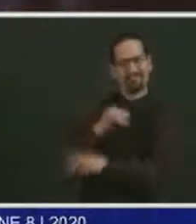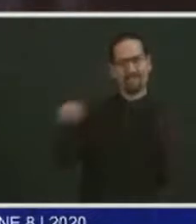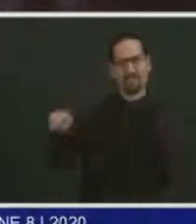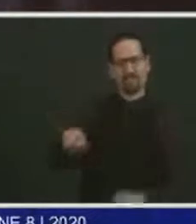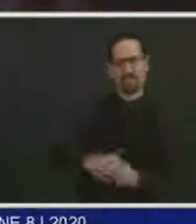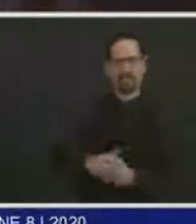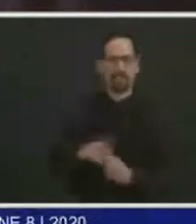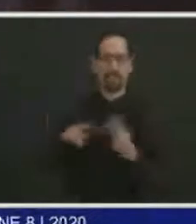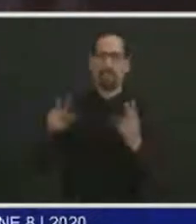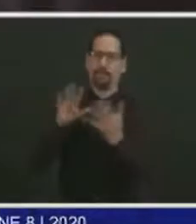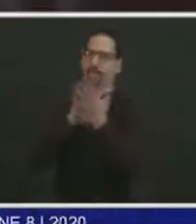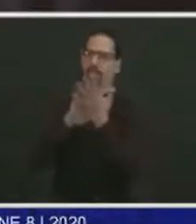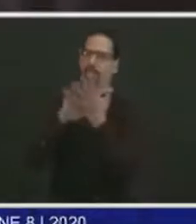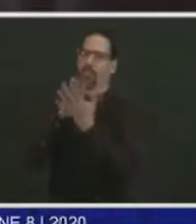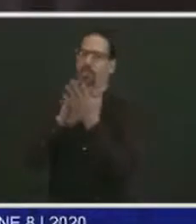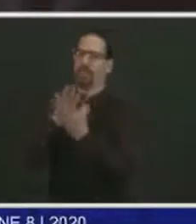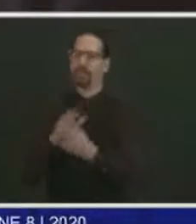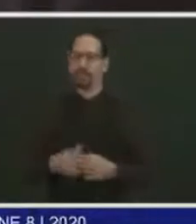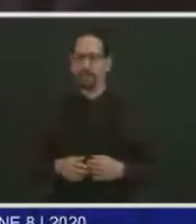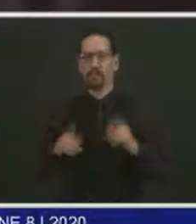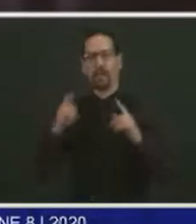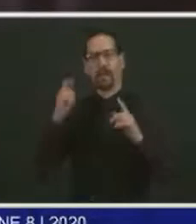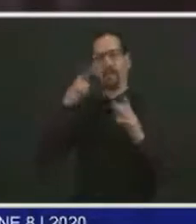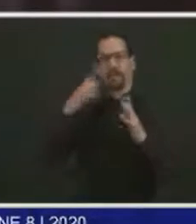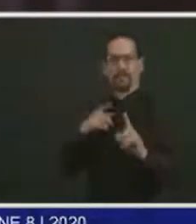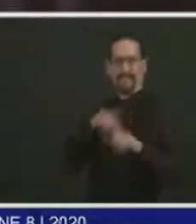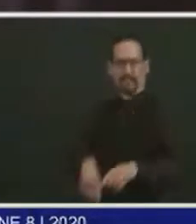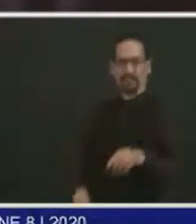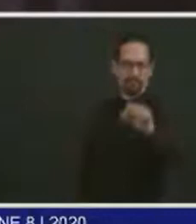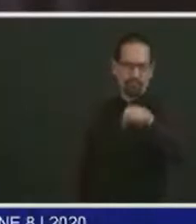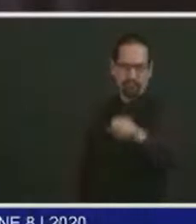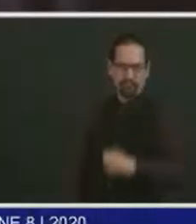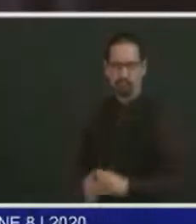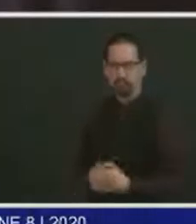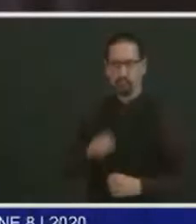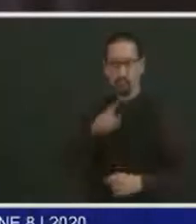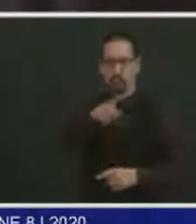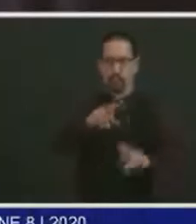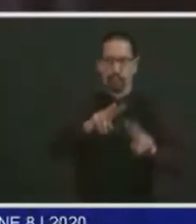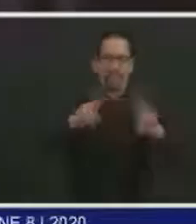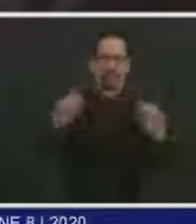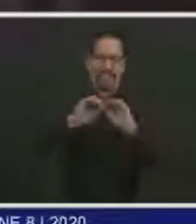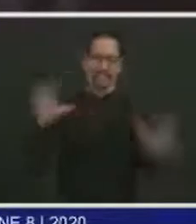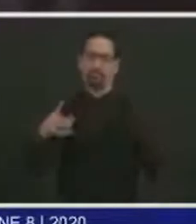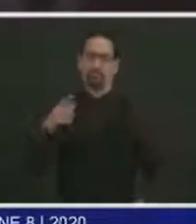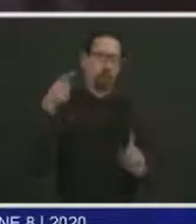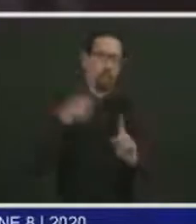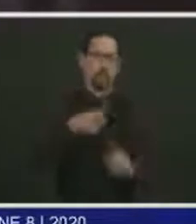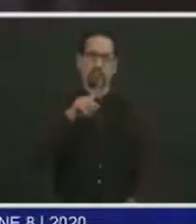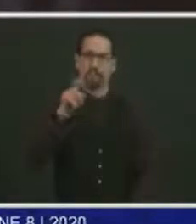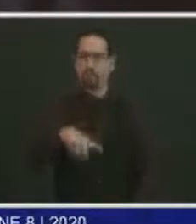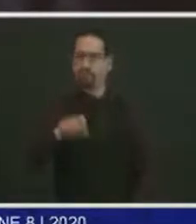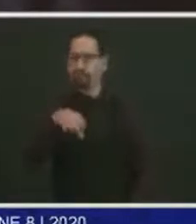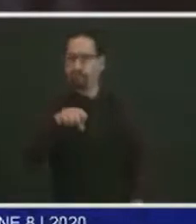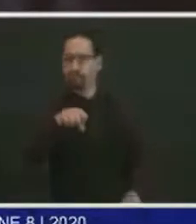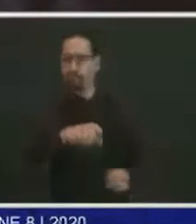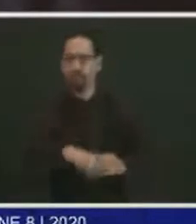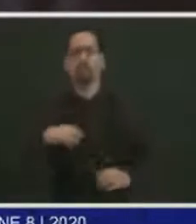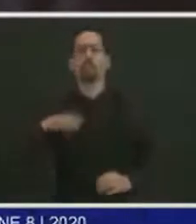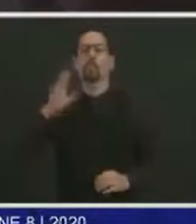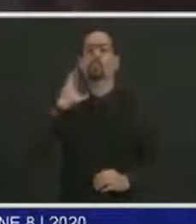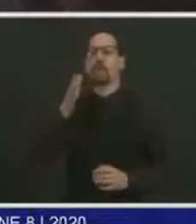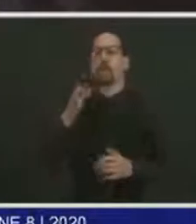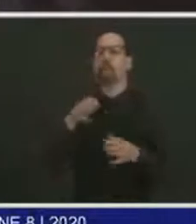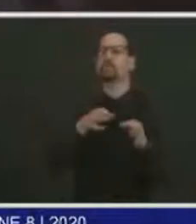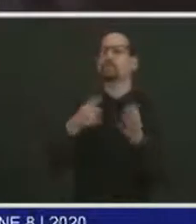very fair point. Second of all, I will give clearer guidance later this week on weddings,